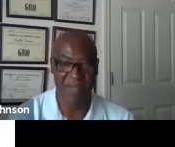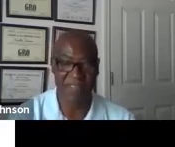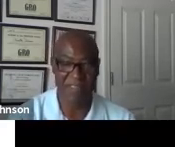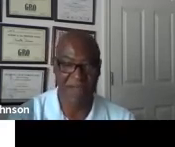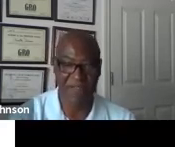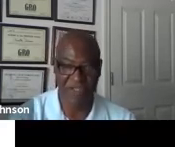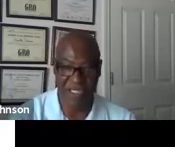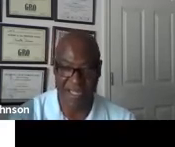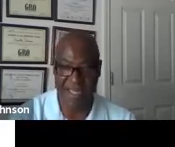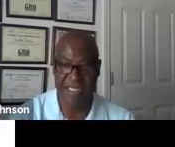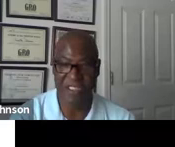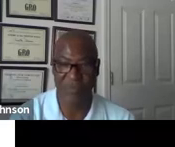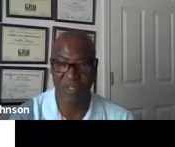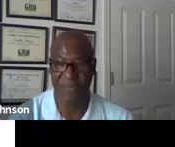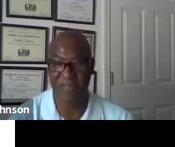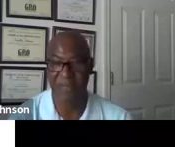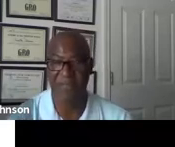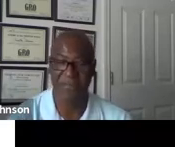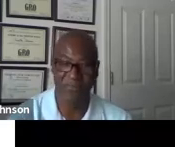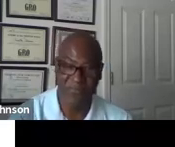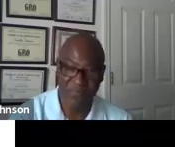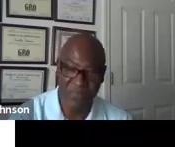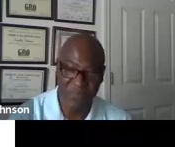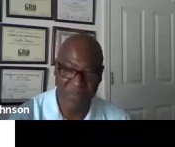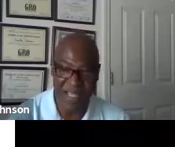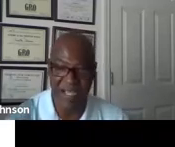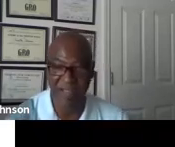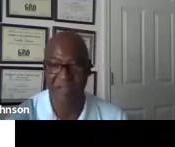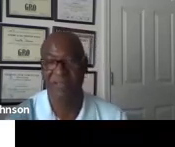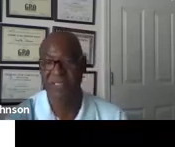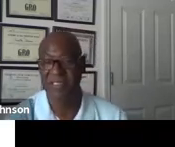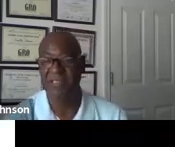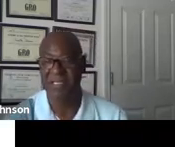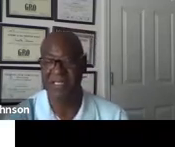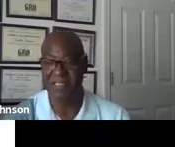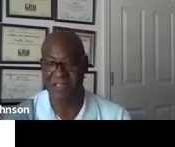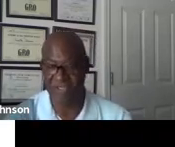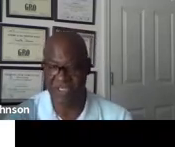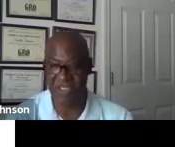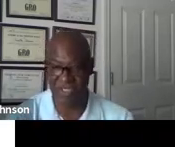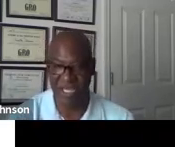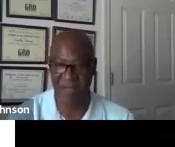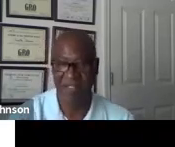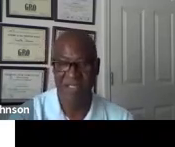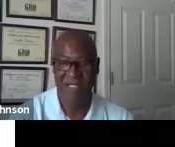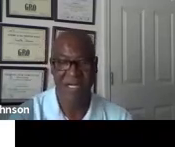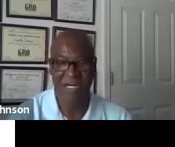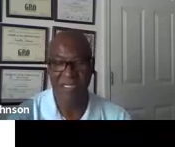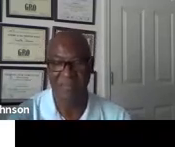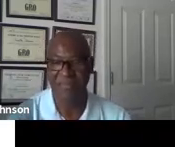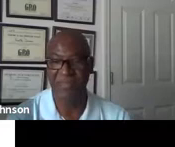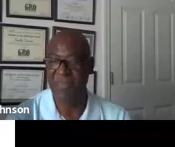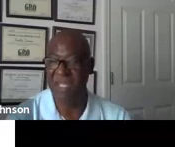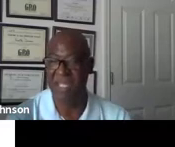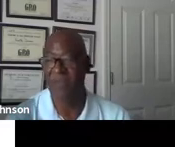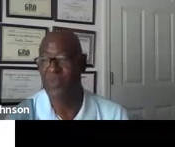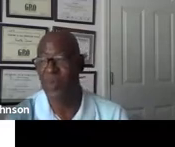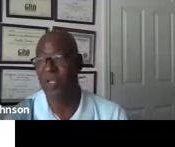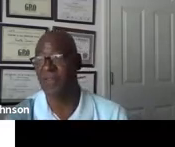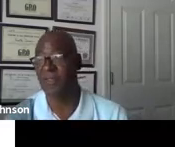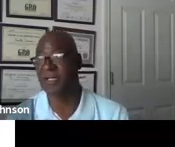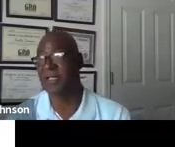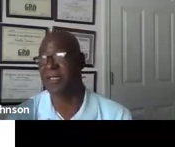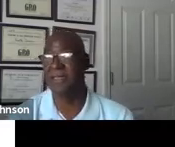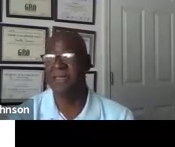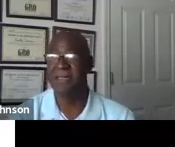introducing myself and shaking hands with now he, he's a judge now. Uh, and he